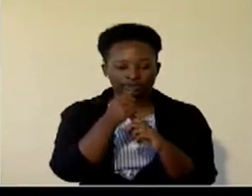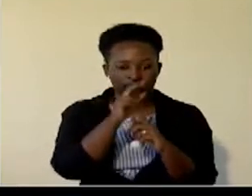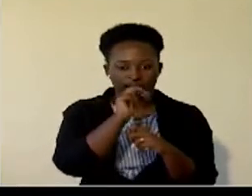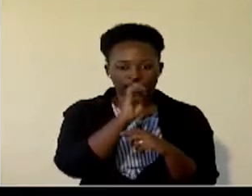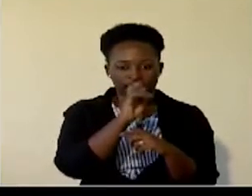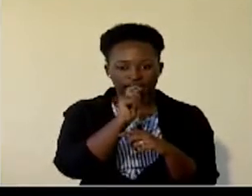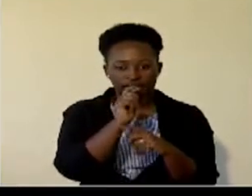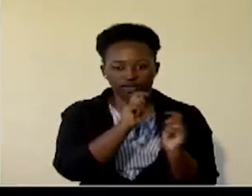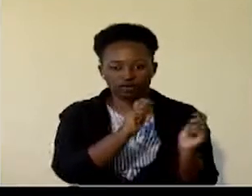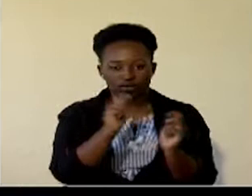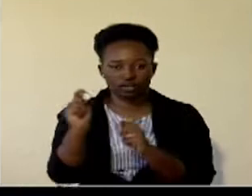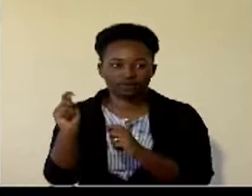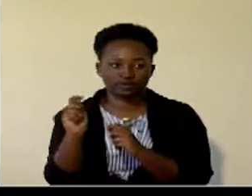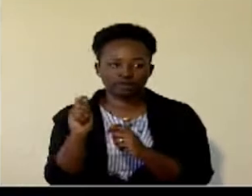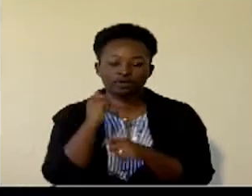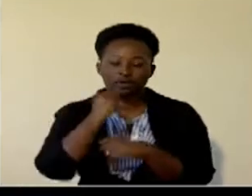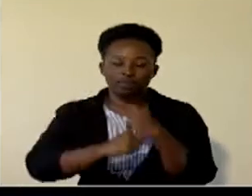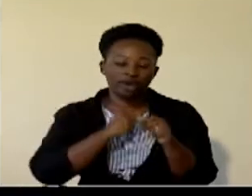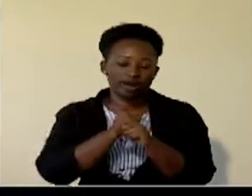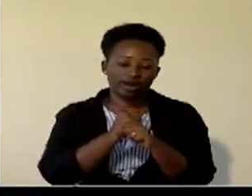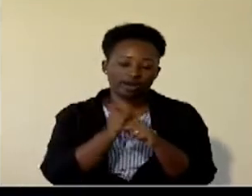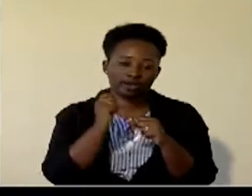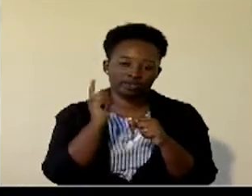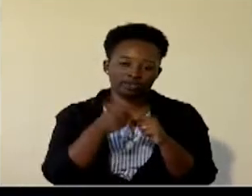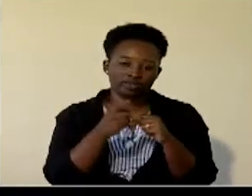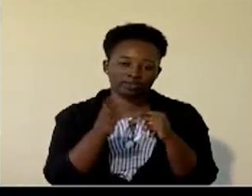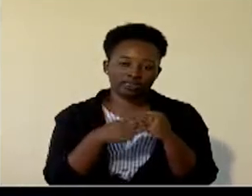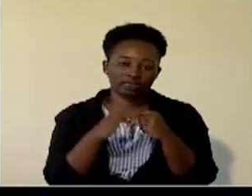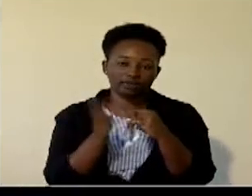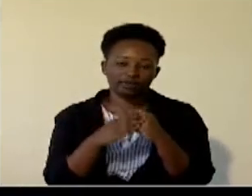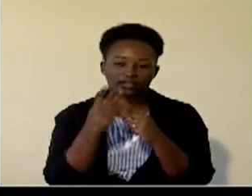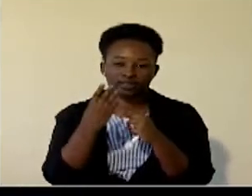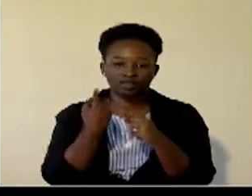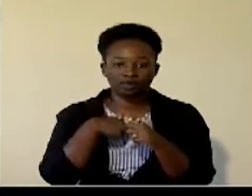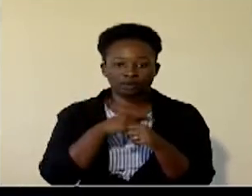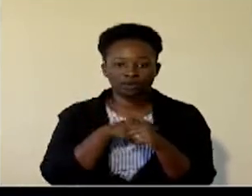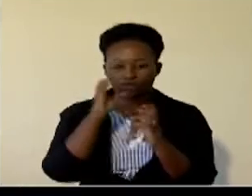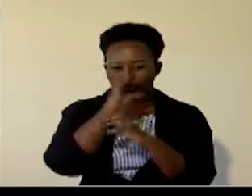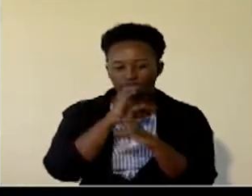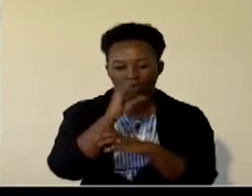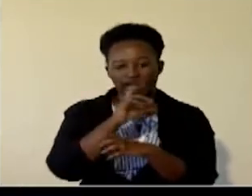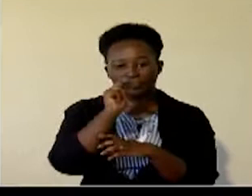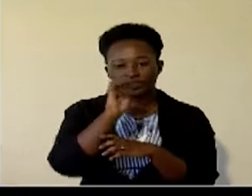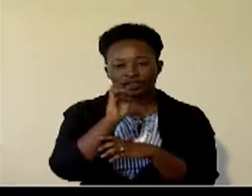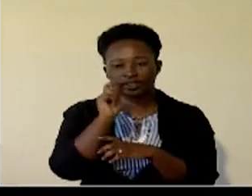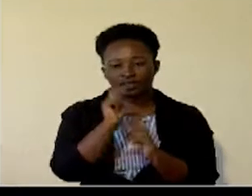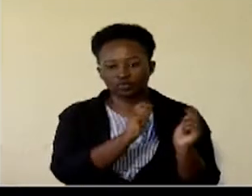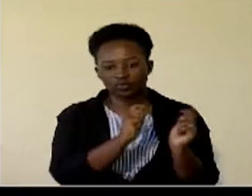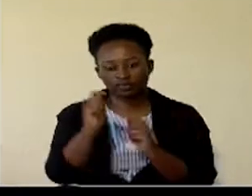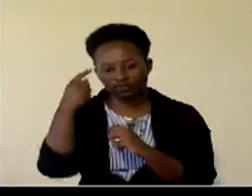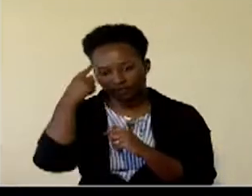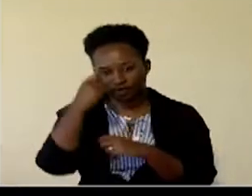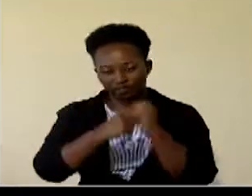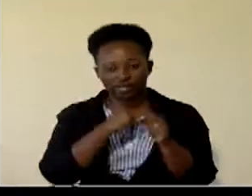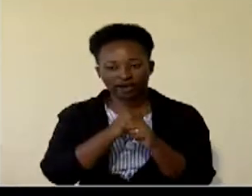1994? For 1994, because we are calculating the net transfers for both years, we shall